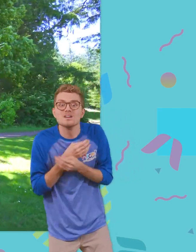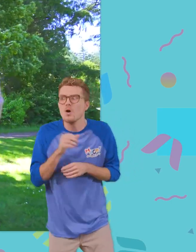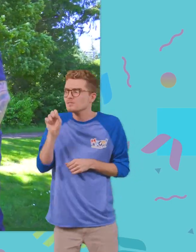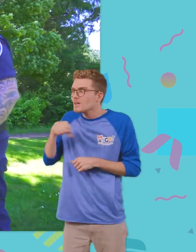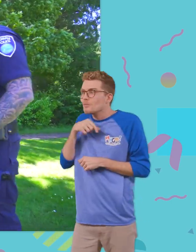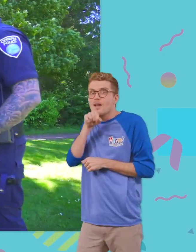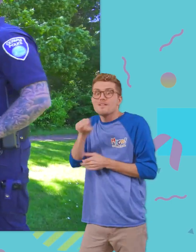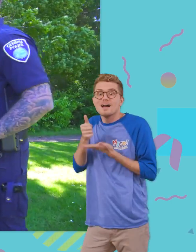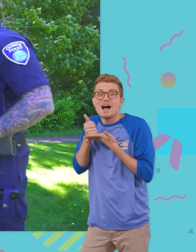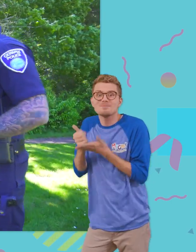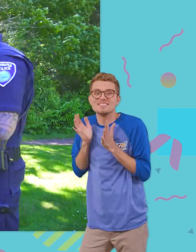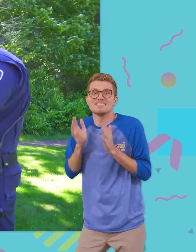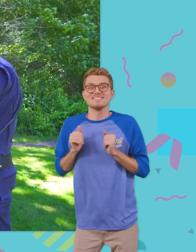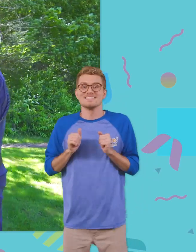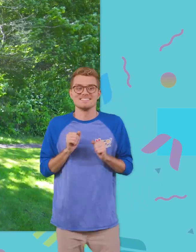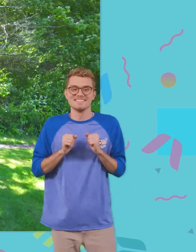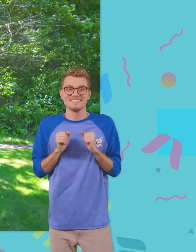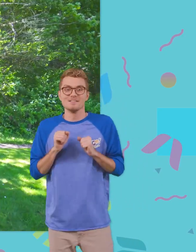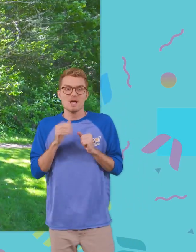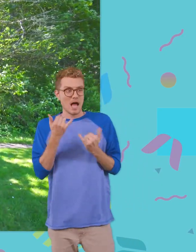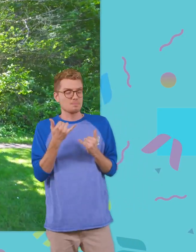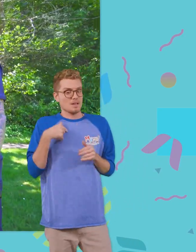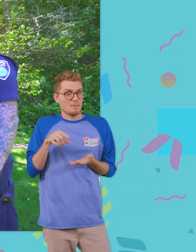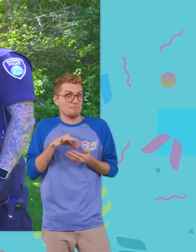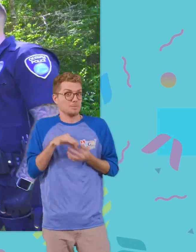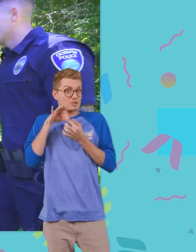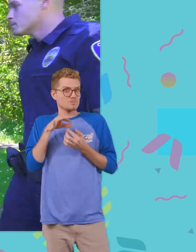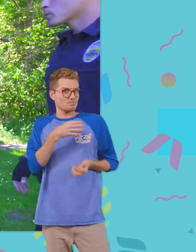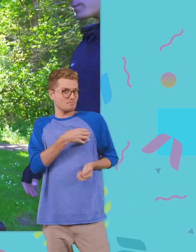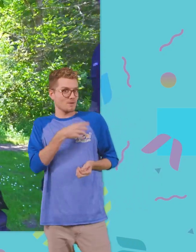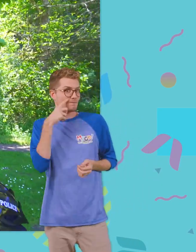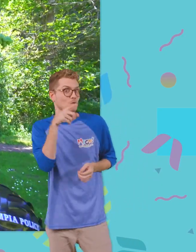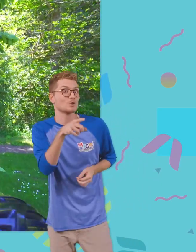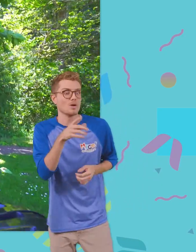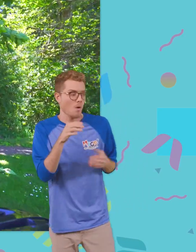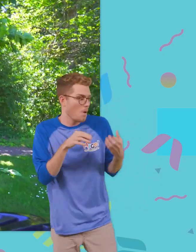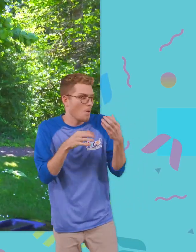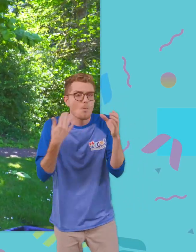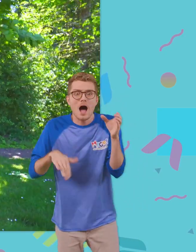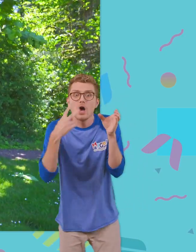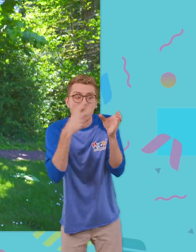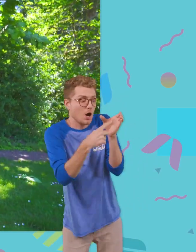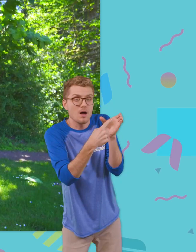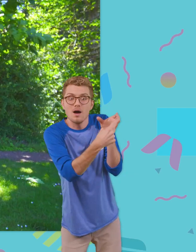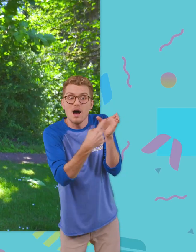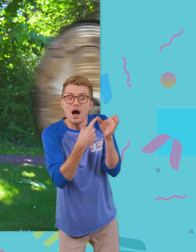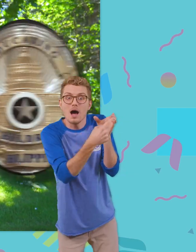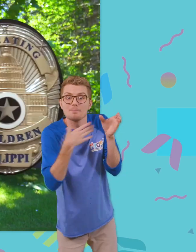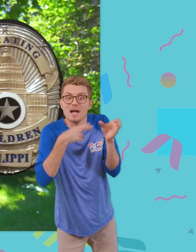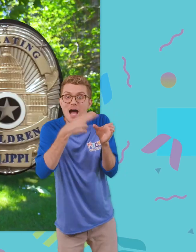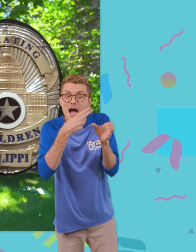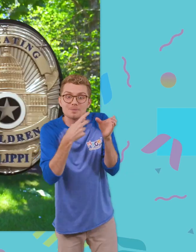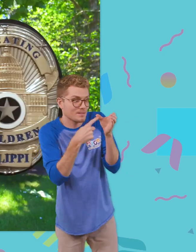to, yeah. Oh, well, I got this special badge just for you. Oh, whoa. Wow, look at that. It even has